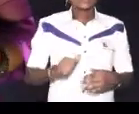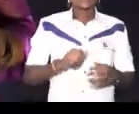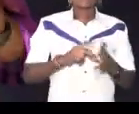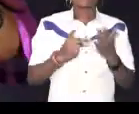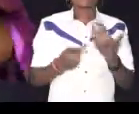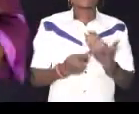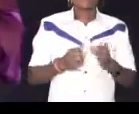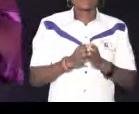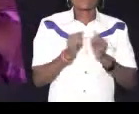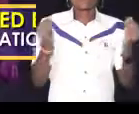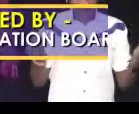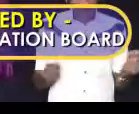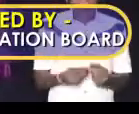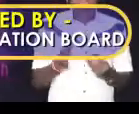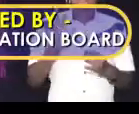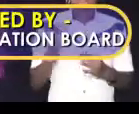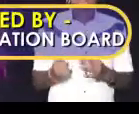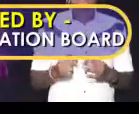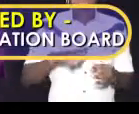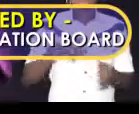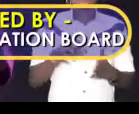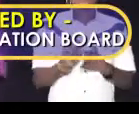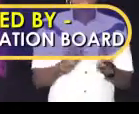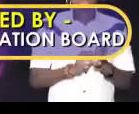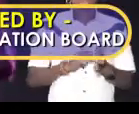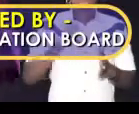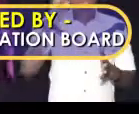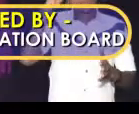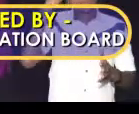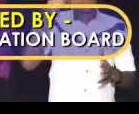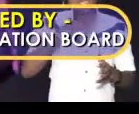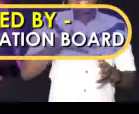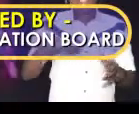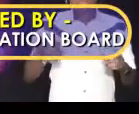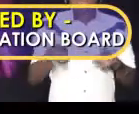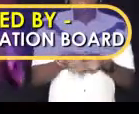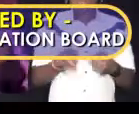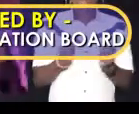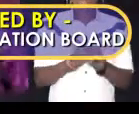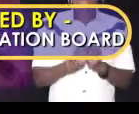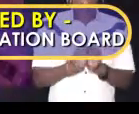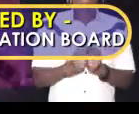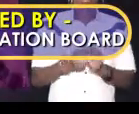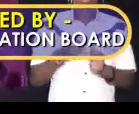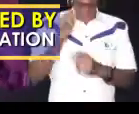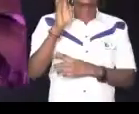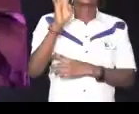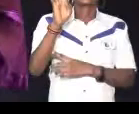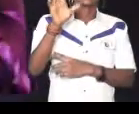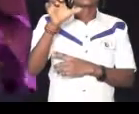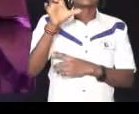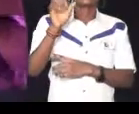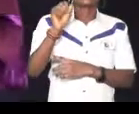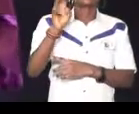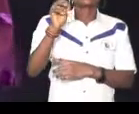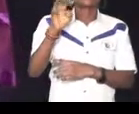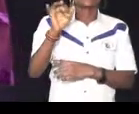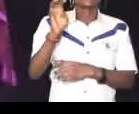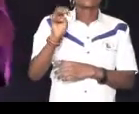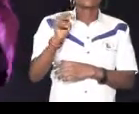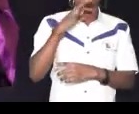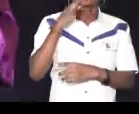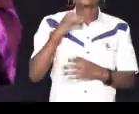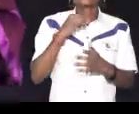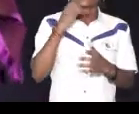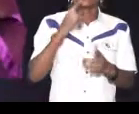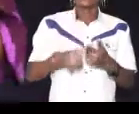program organized by the Lagos State Government and packaged by the Lagos State Universal Basic Education Board, LASUBEB.